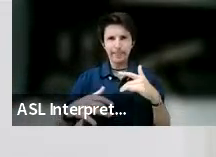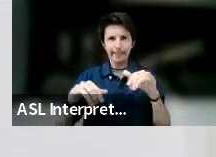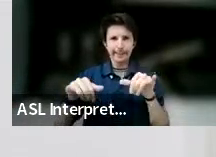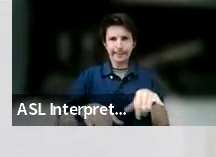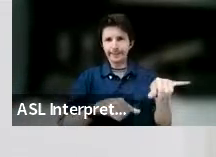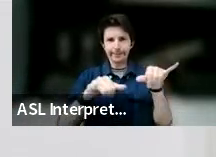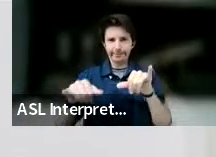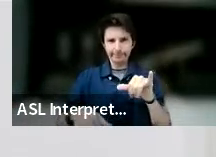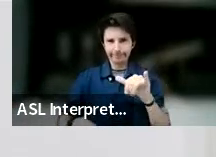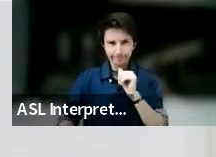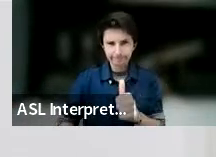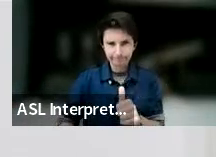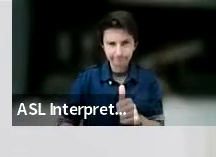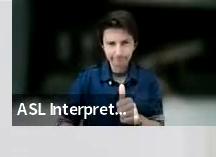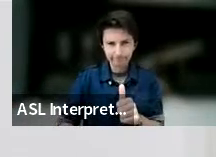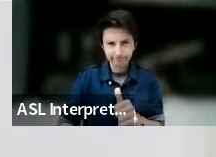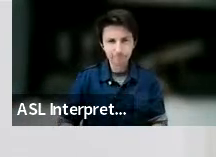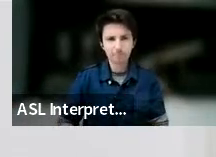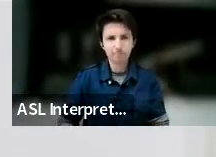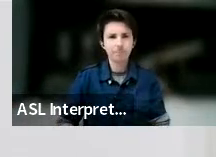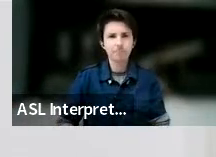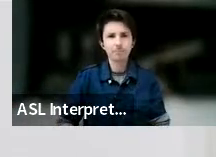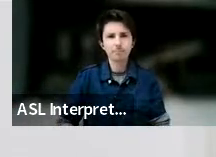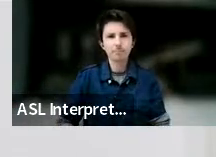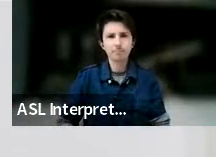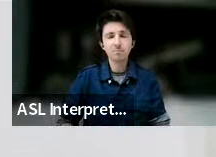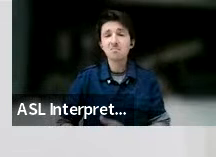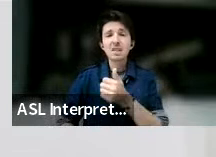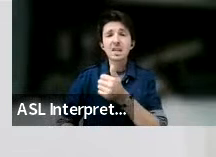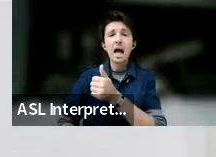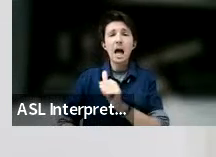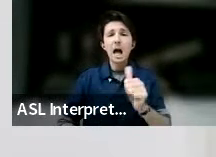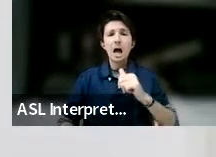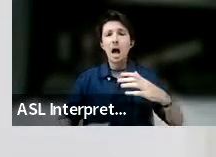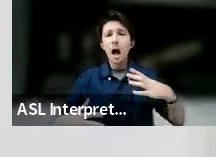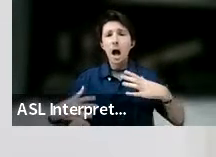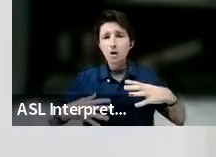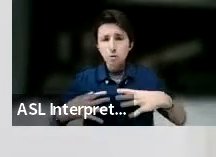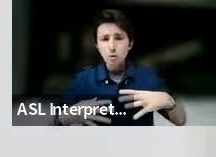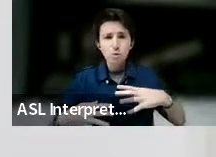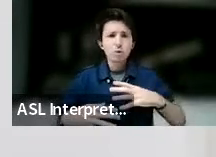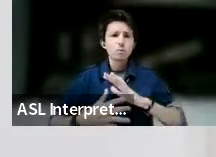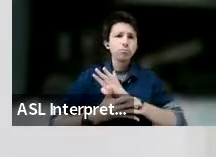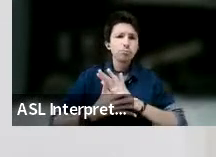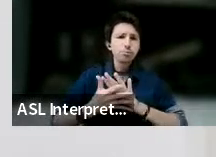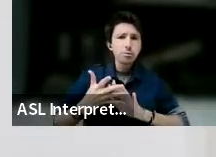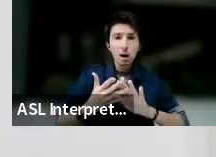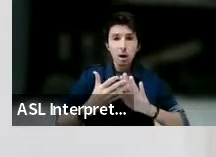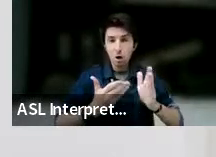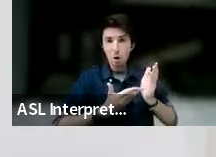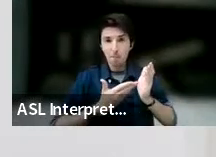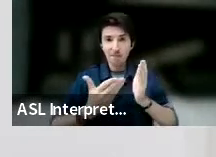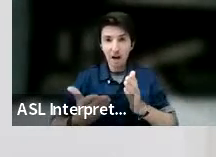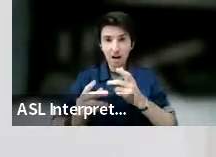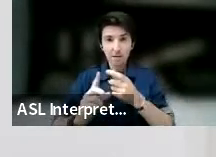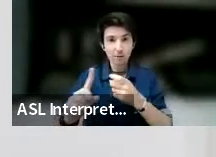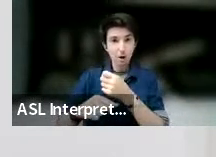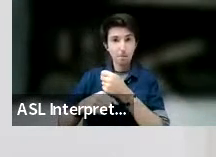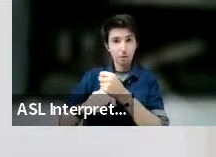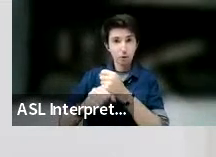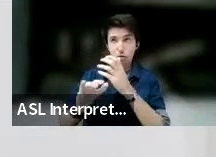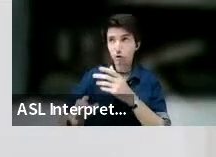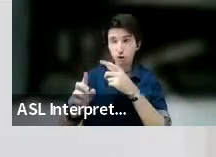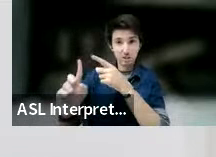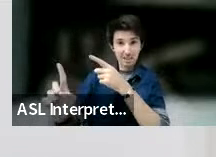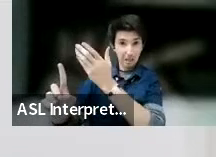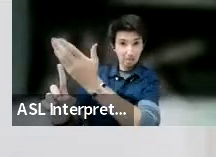Any costumes or wardrobe or any type of article of clothing that's provided by the producer, that always has to